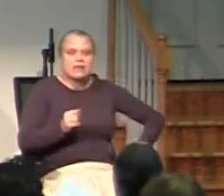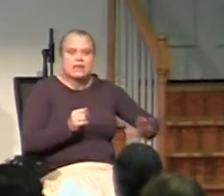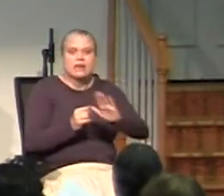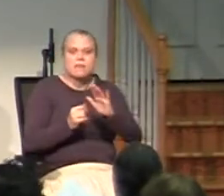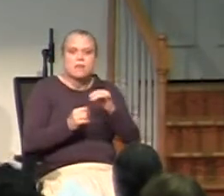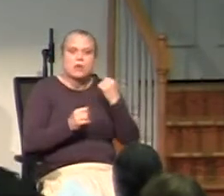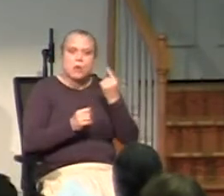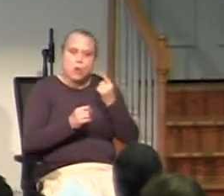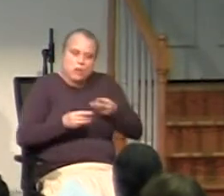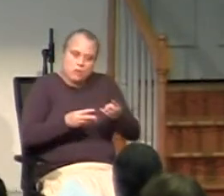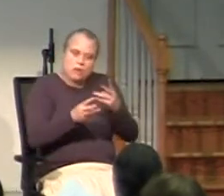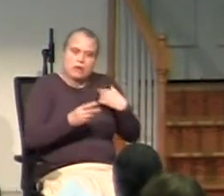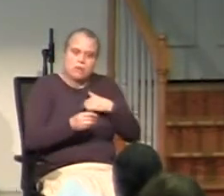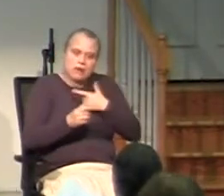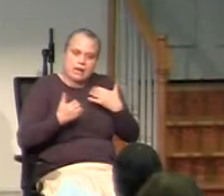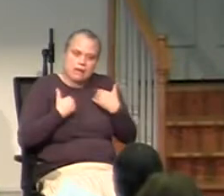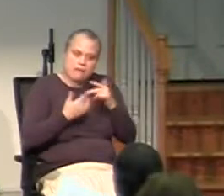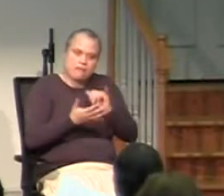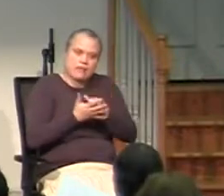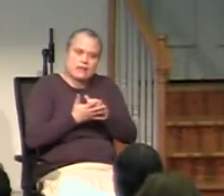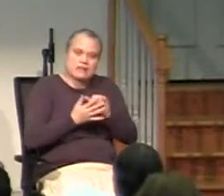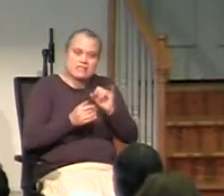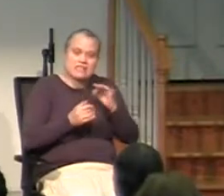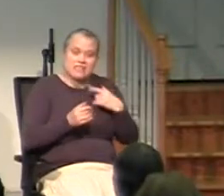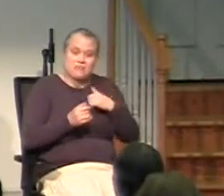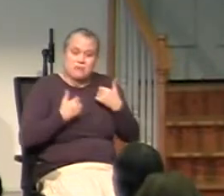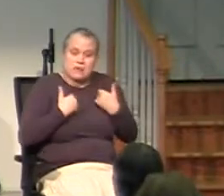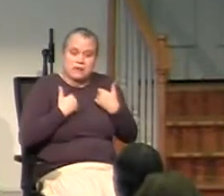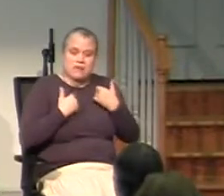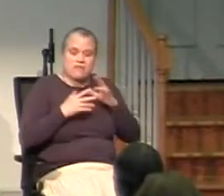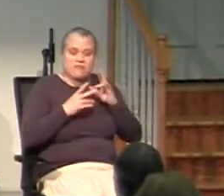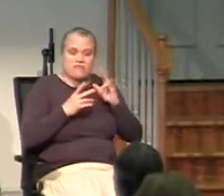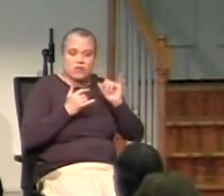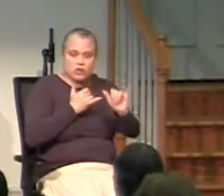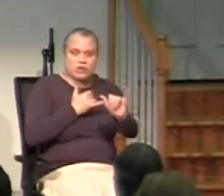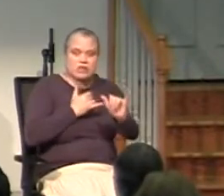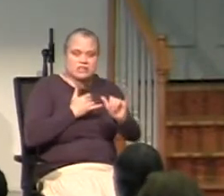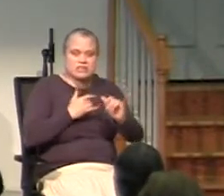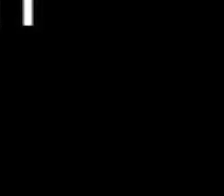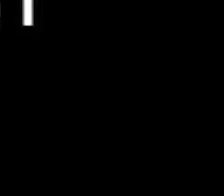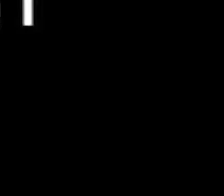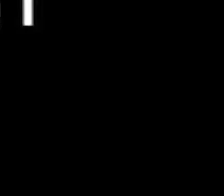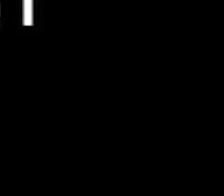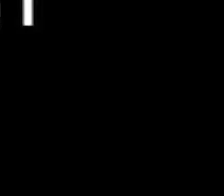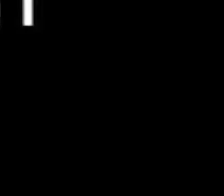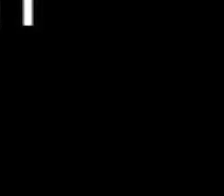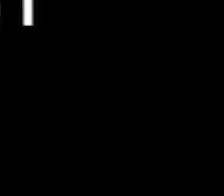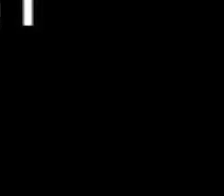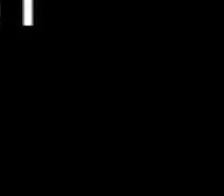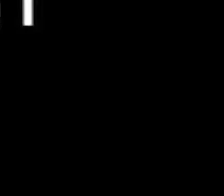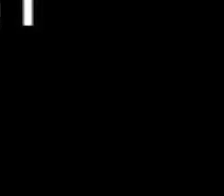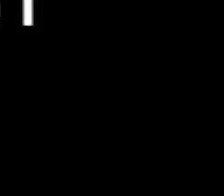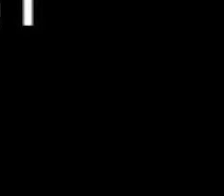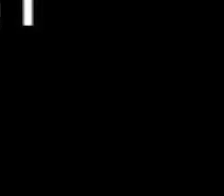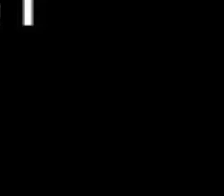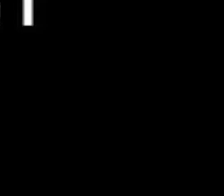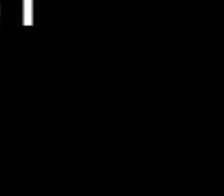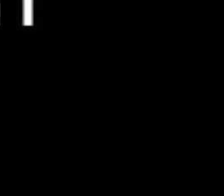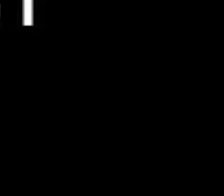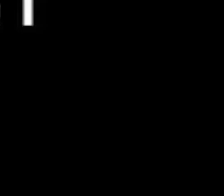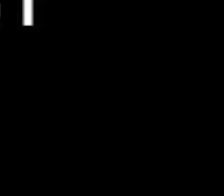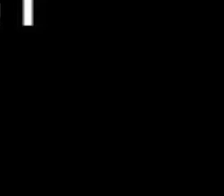have it everlastingly is by having everlasting life, and that comes only through Jesus Christ. The final atonement involves